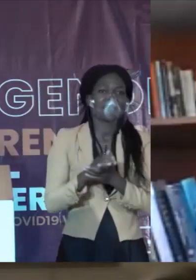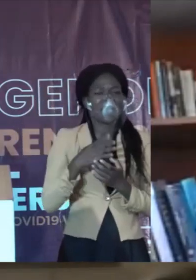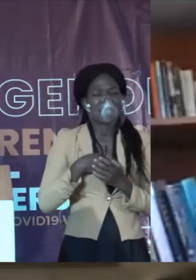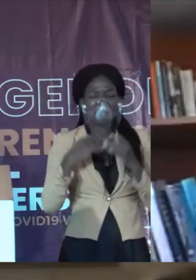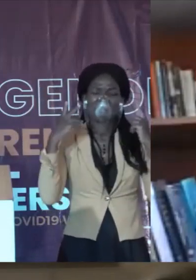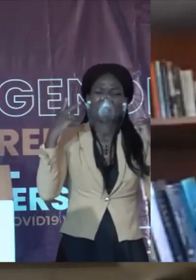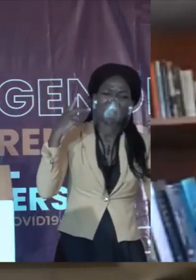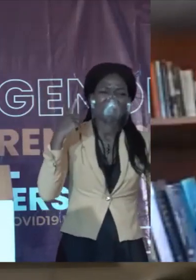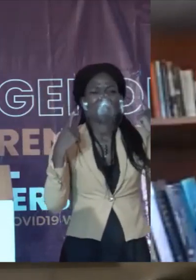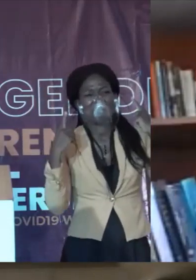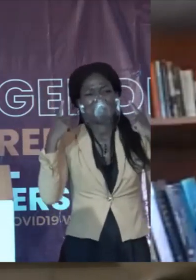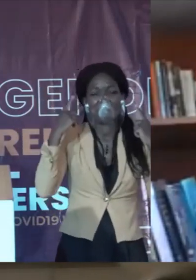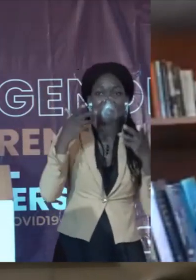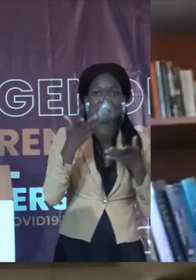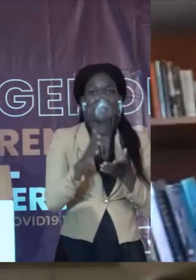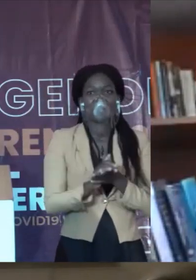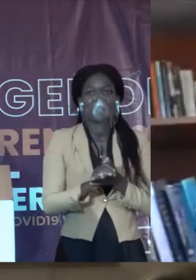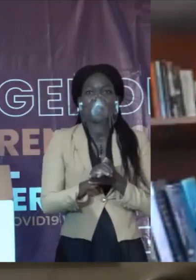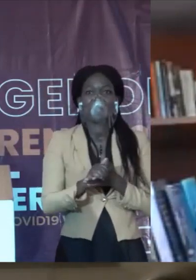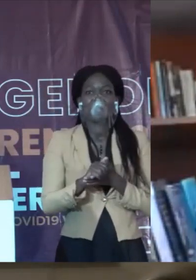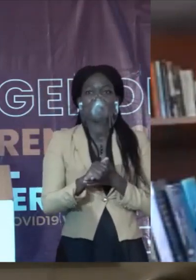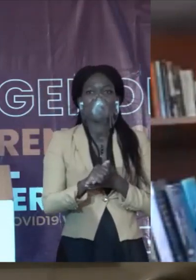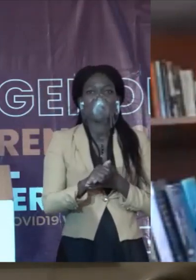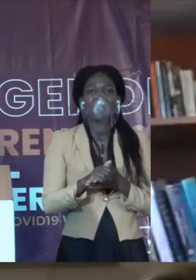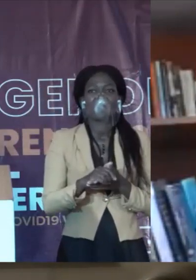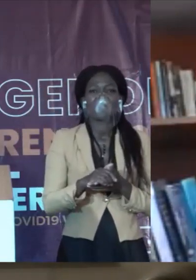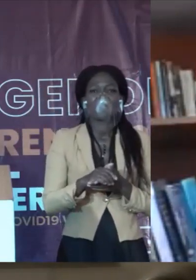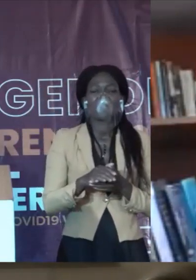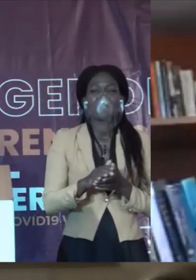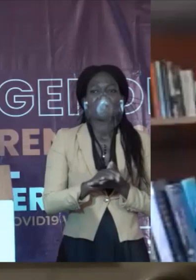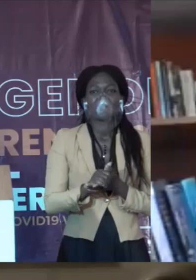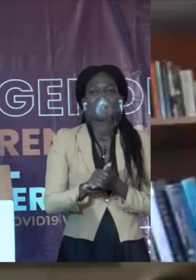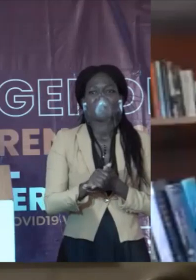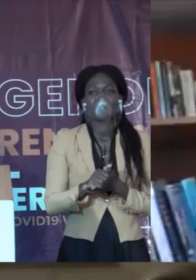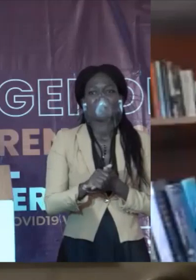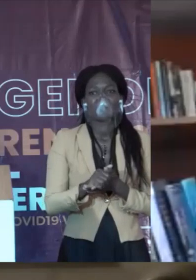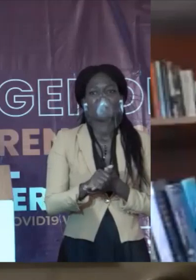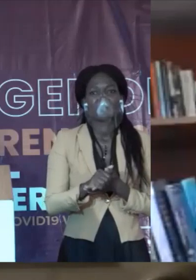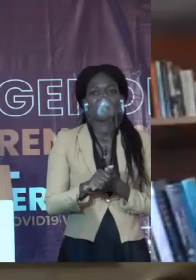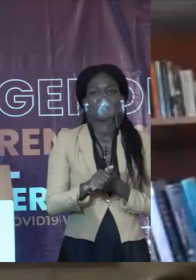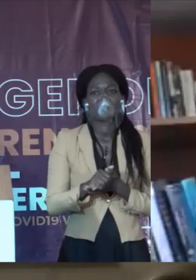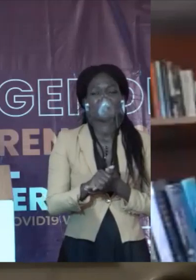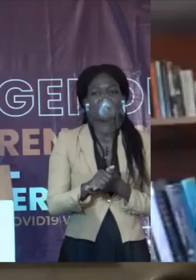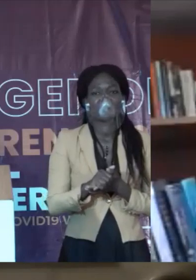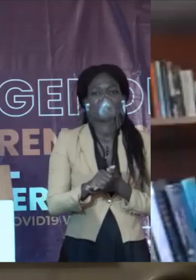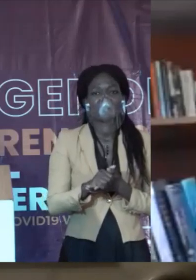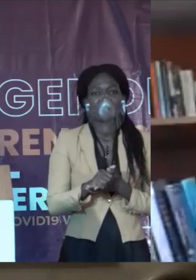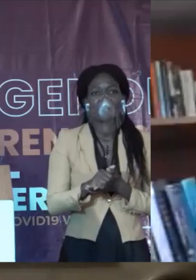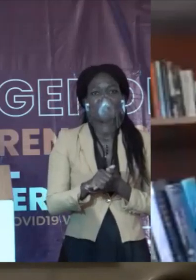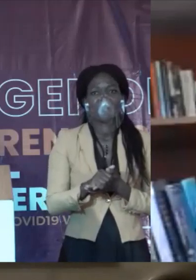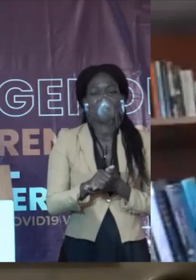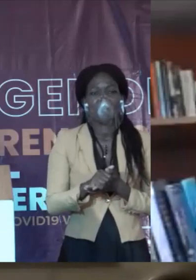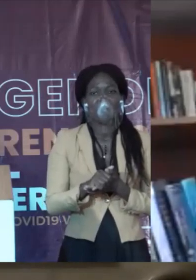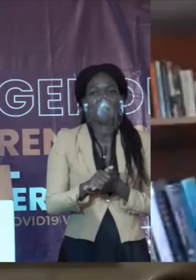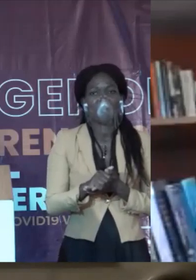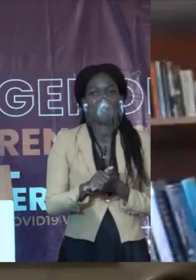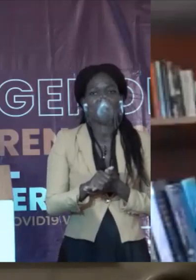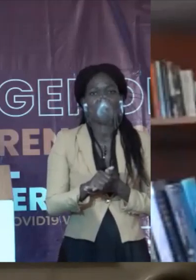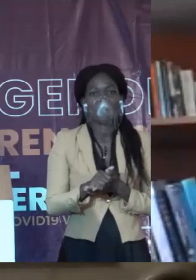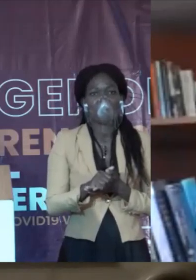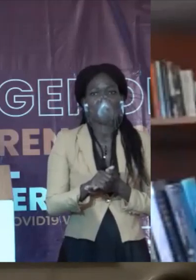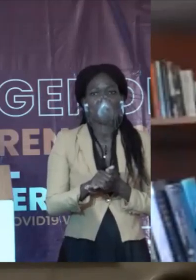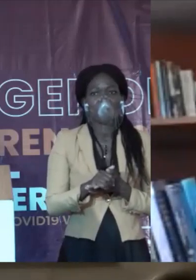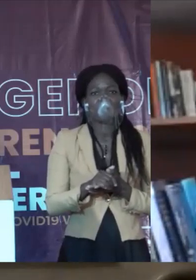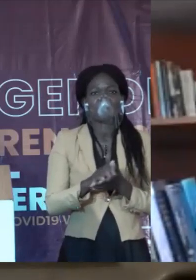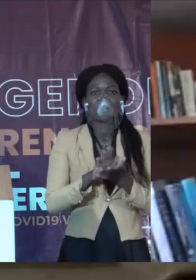longer, going back into Beijing, but just looking into the AU space, which resulted in the adoption of the AU decade 2020